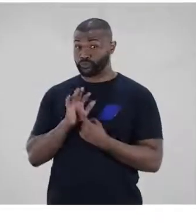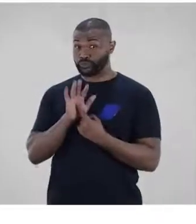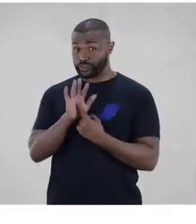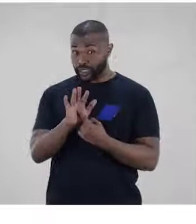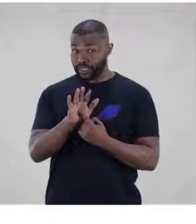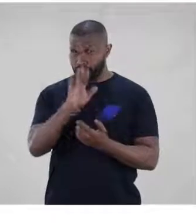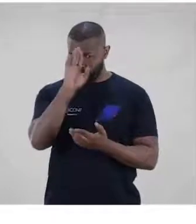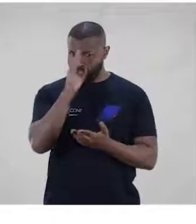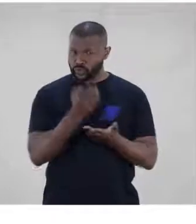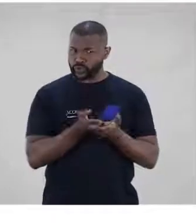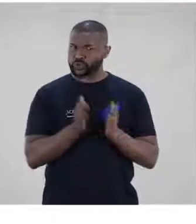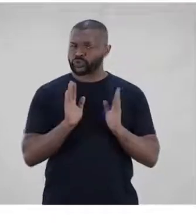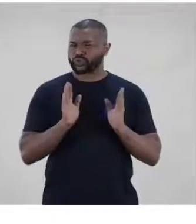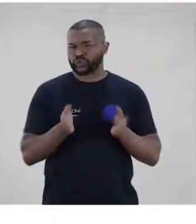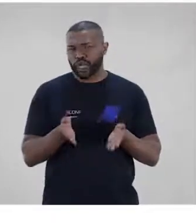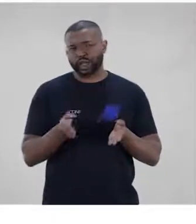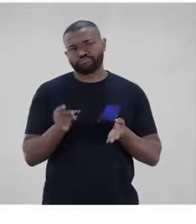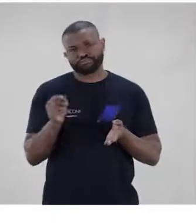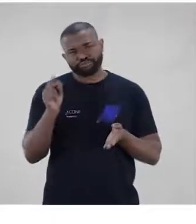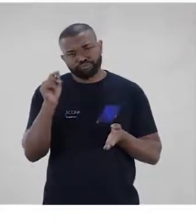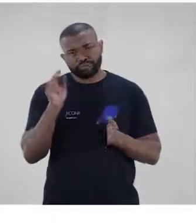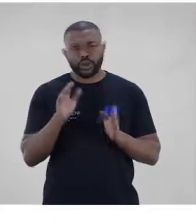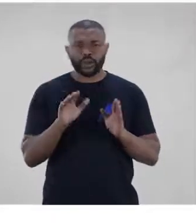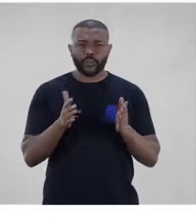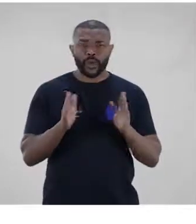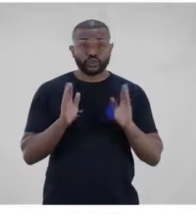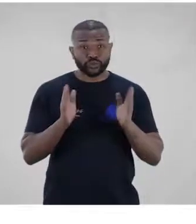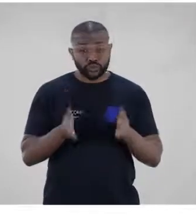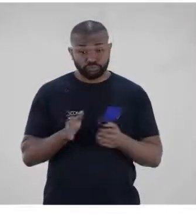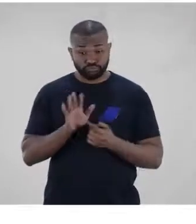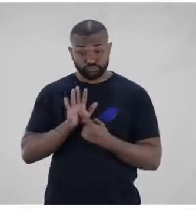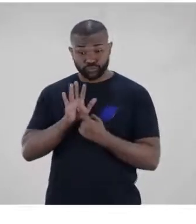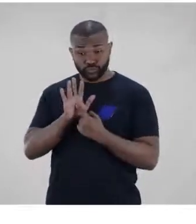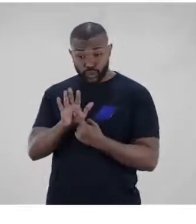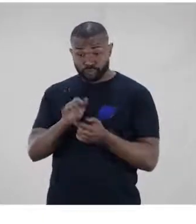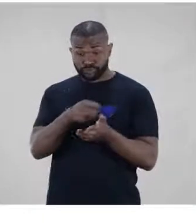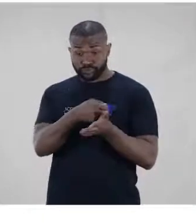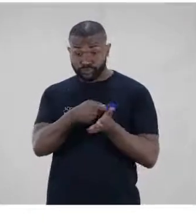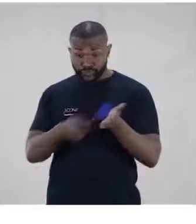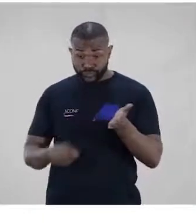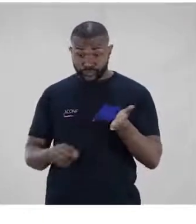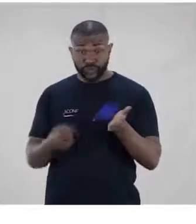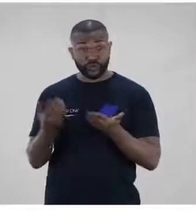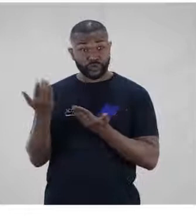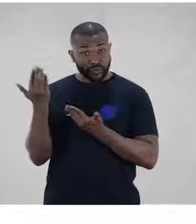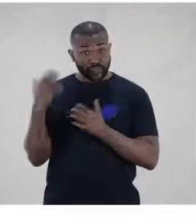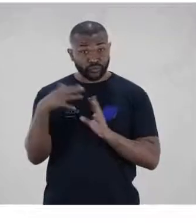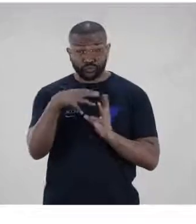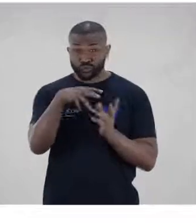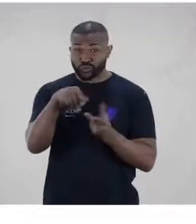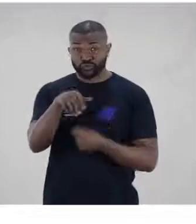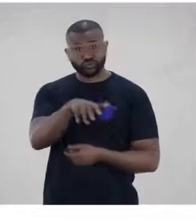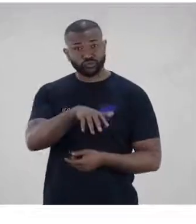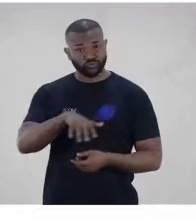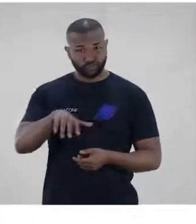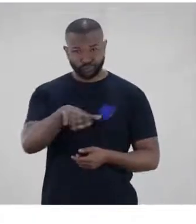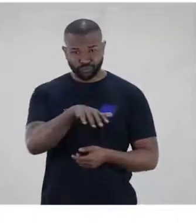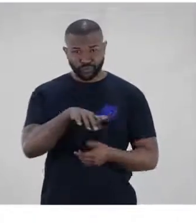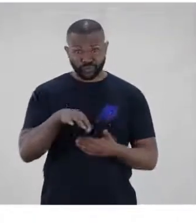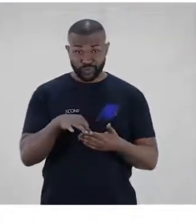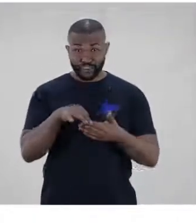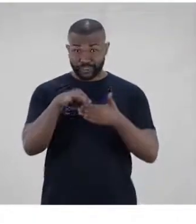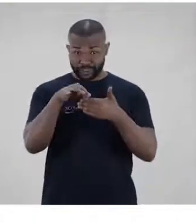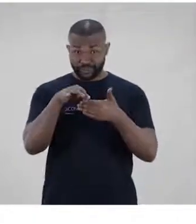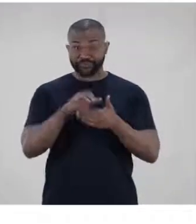a slightly outdated, I suppose, New Vantage Partners release report, which is a report from executives around the